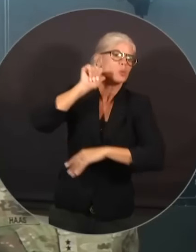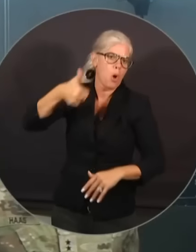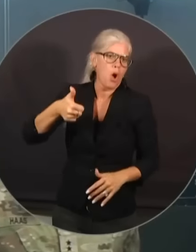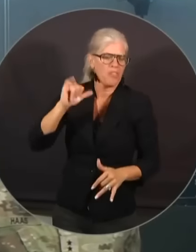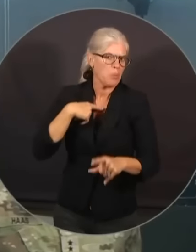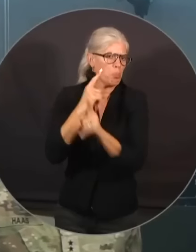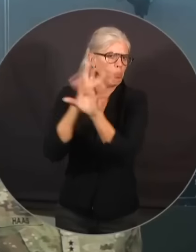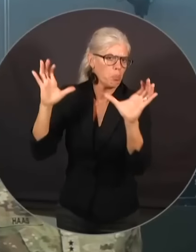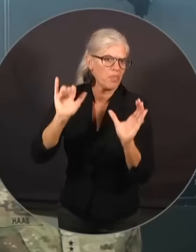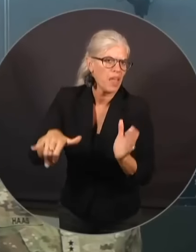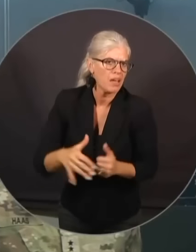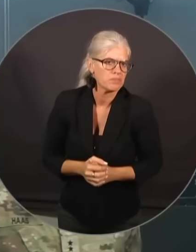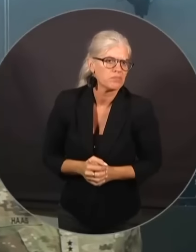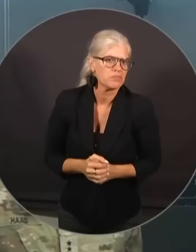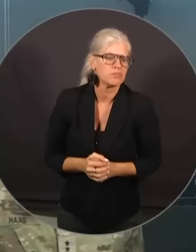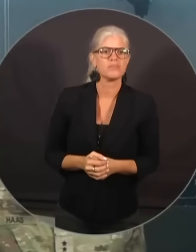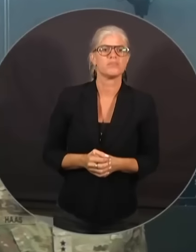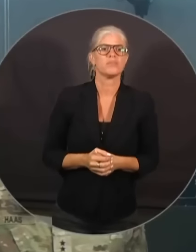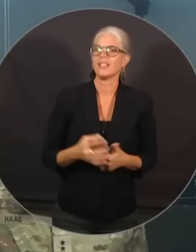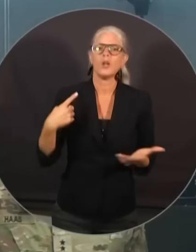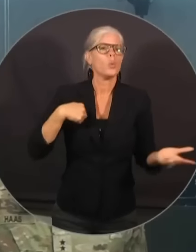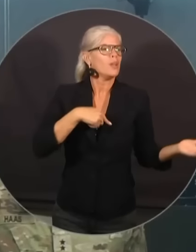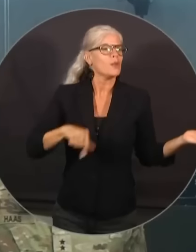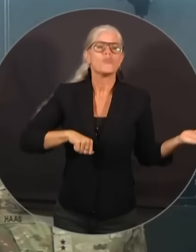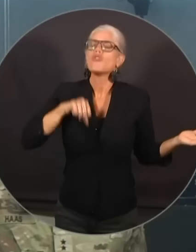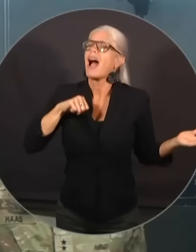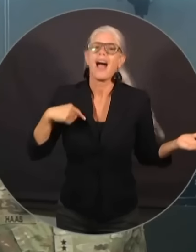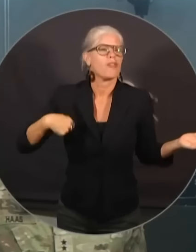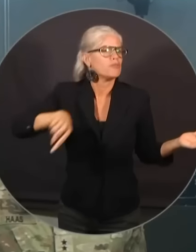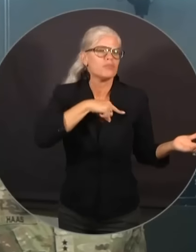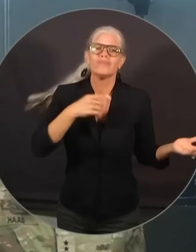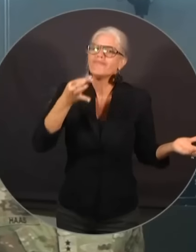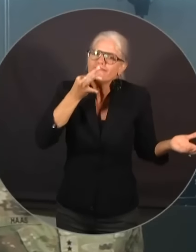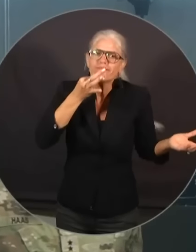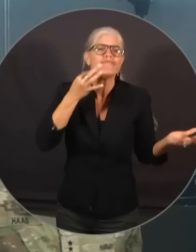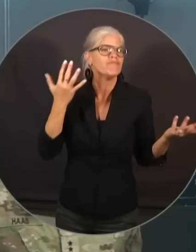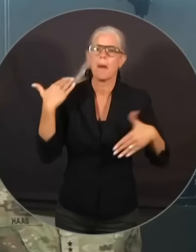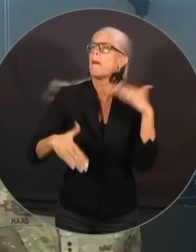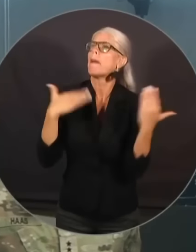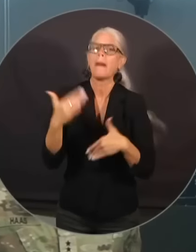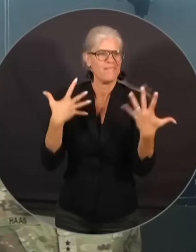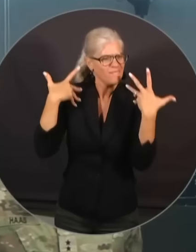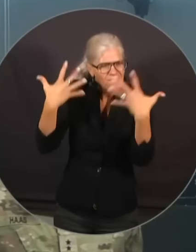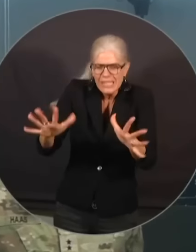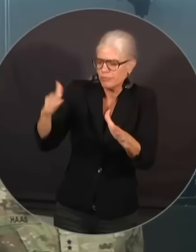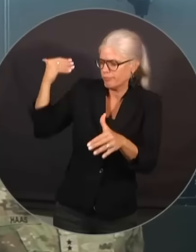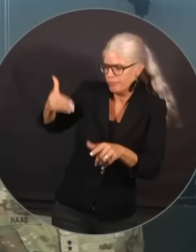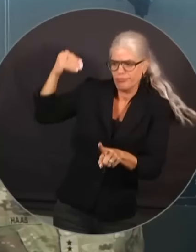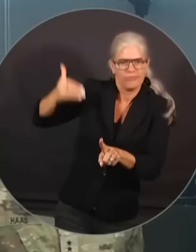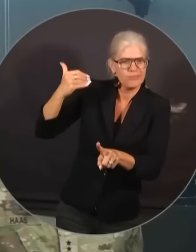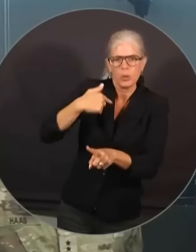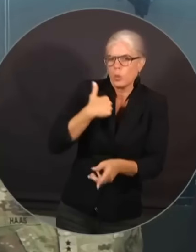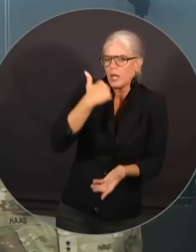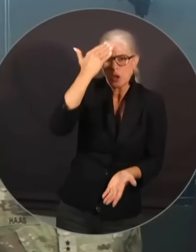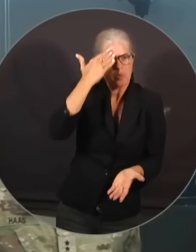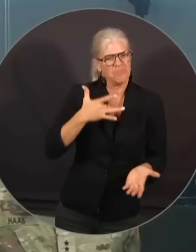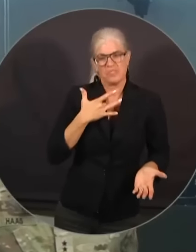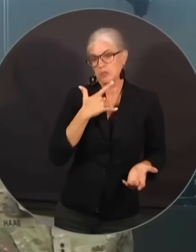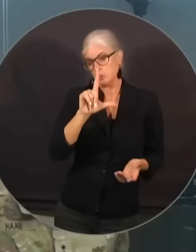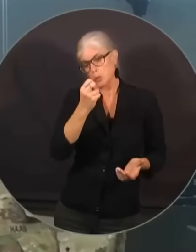And we pride ourselves on being fast. We will have those commodities moving into these areas within probably 12 to 24